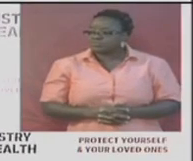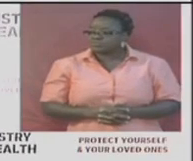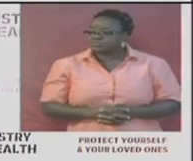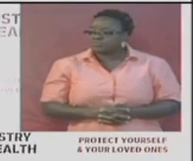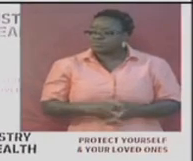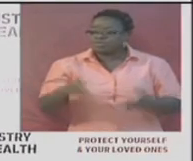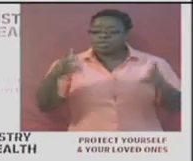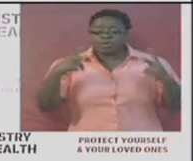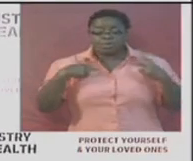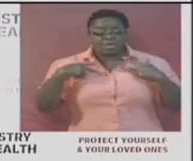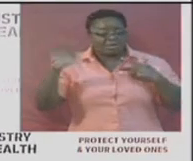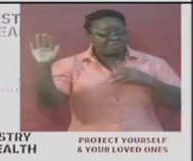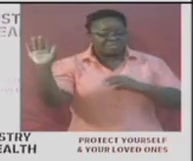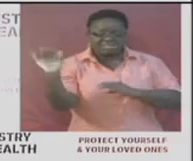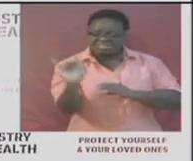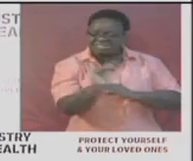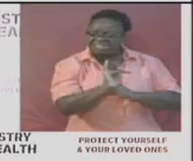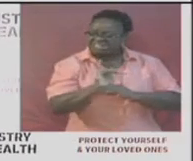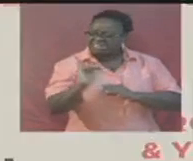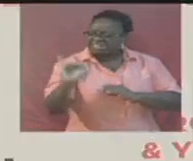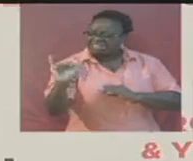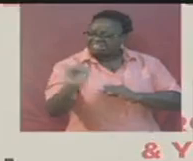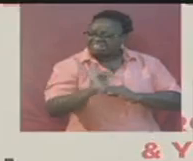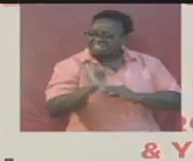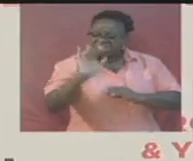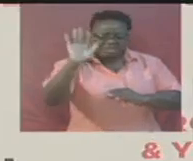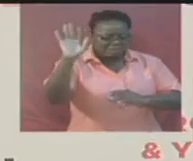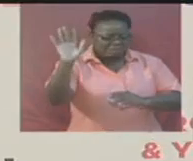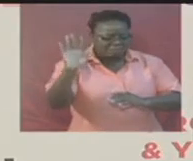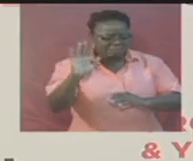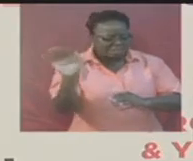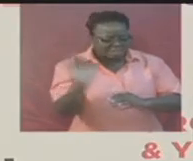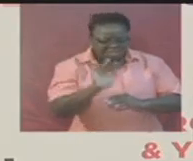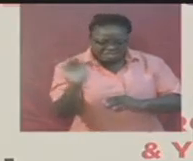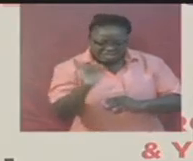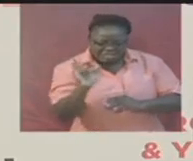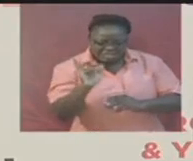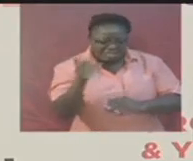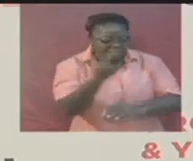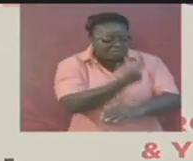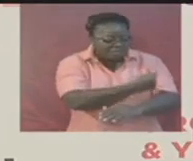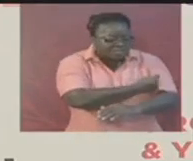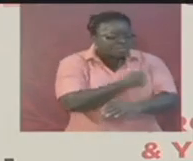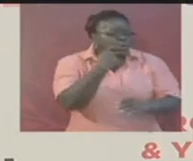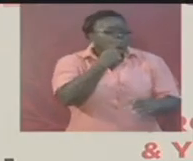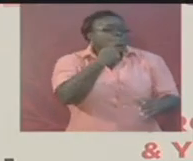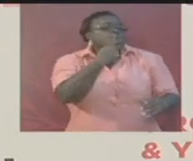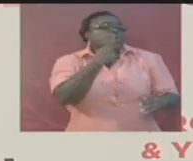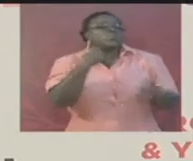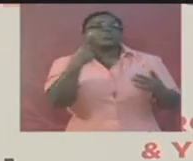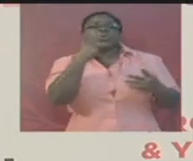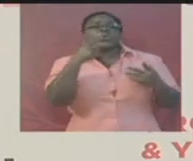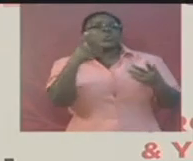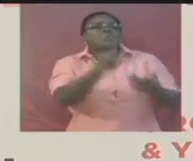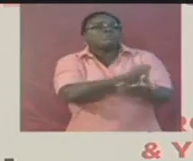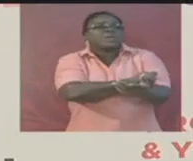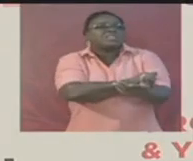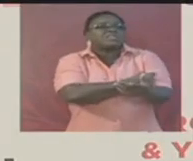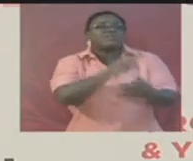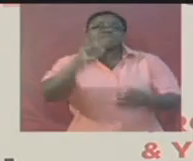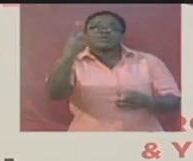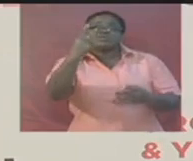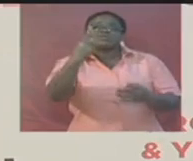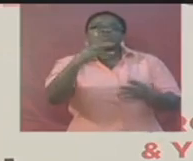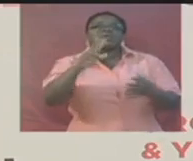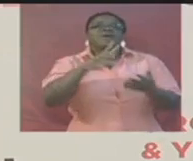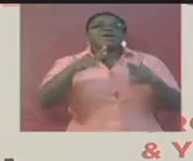similar vaccination strategy in terms of who we want to vaccinate. We want to vaccinate our healthcare workers. We want to vaccinate those over 60.